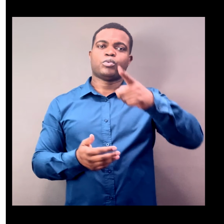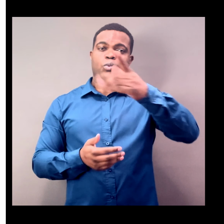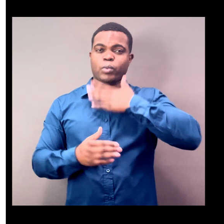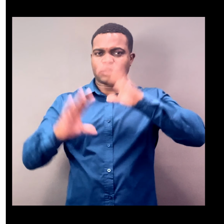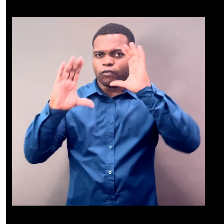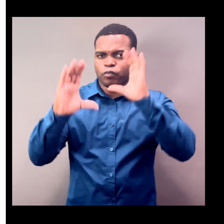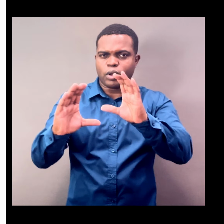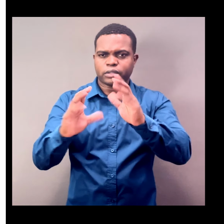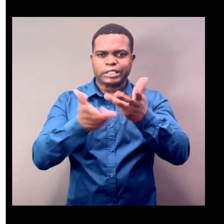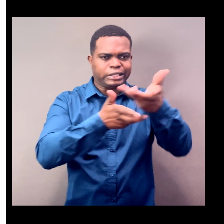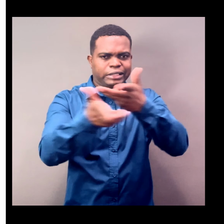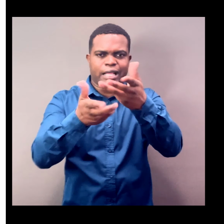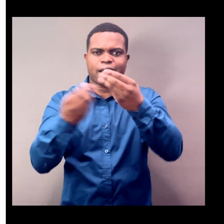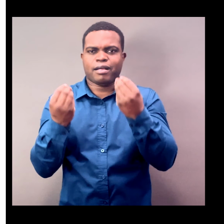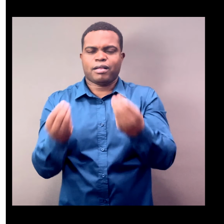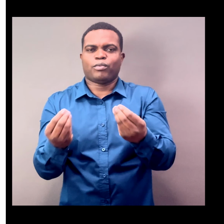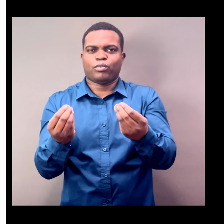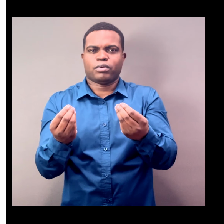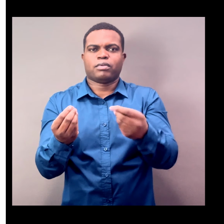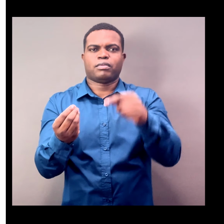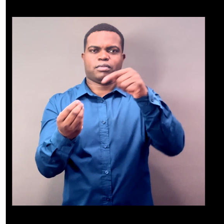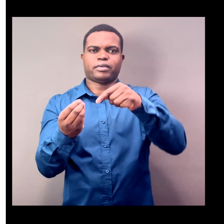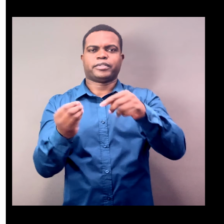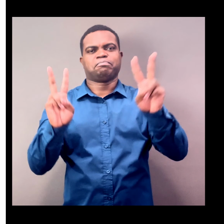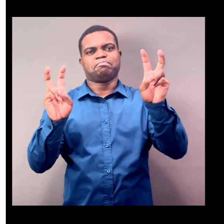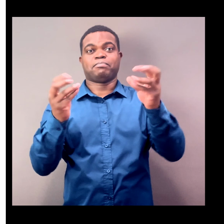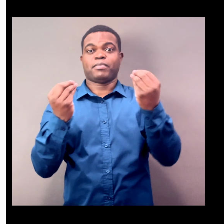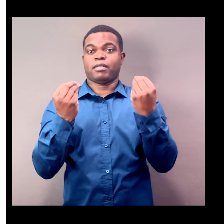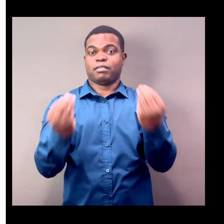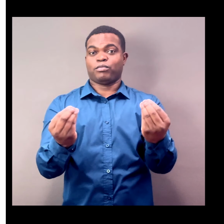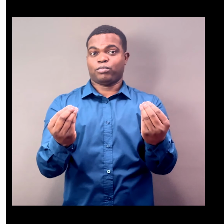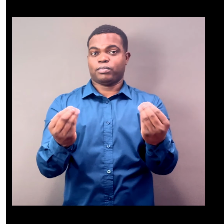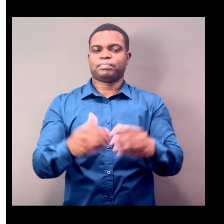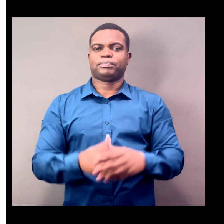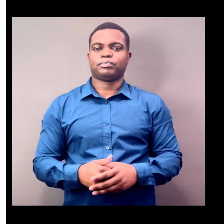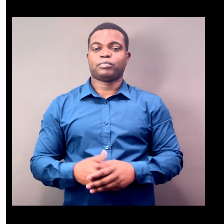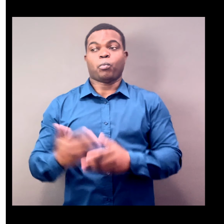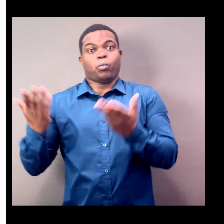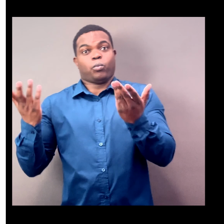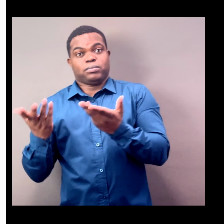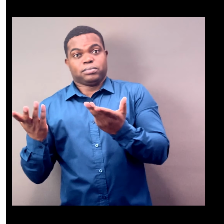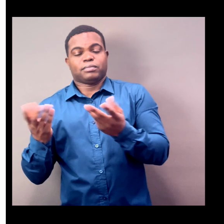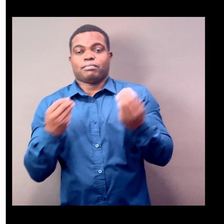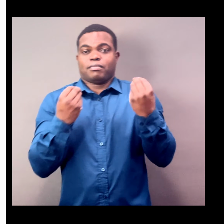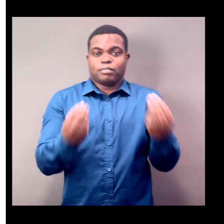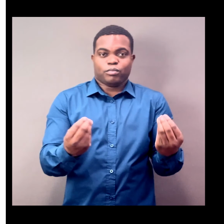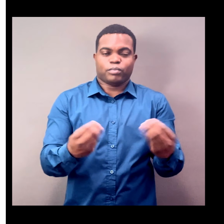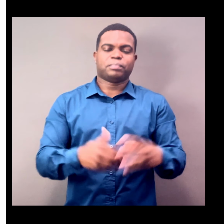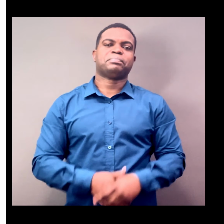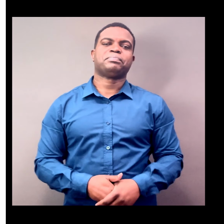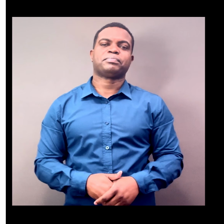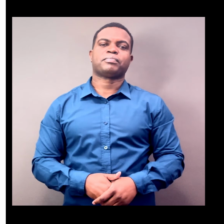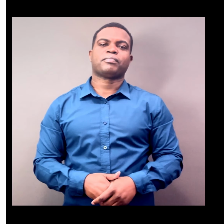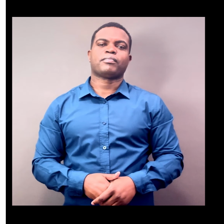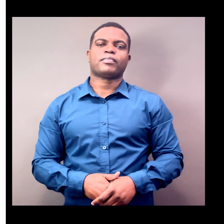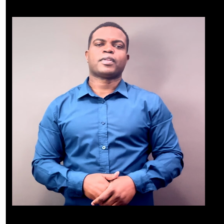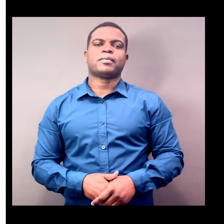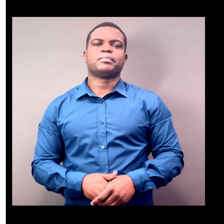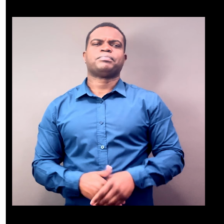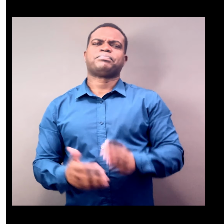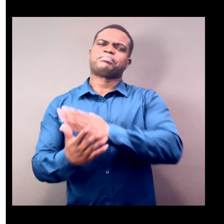on? And the forms as how. So the forms is like the how, while the dimension